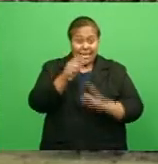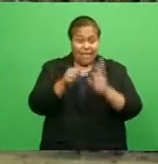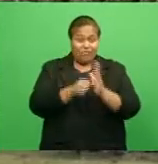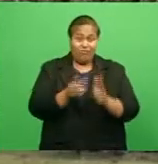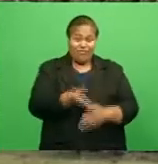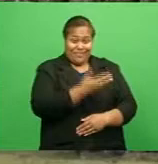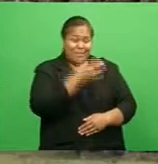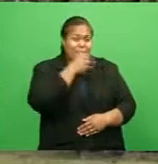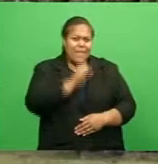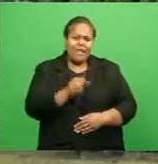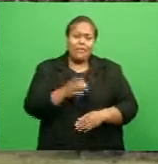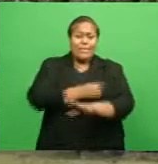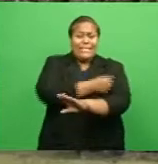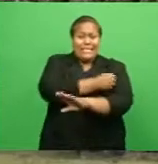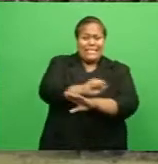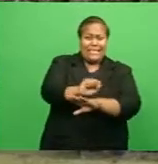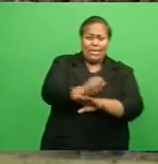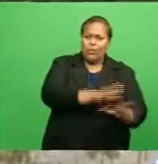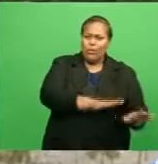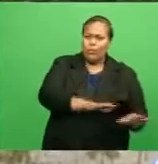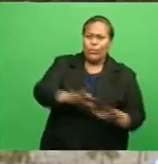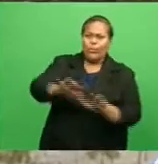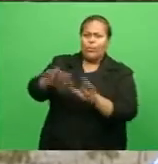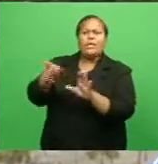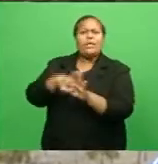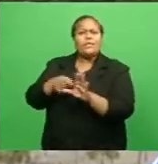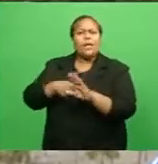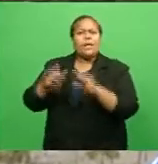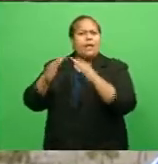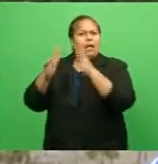water comes inside their homes.